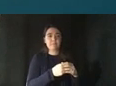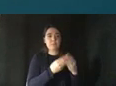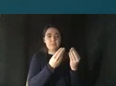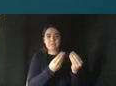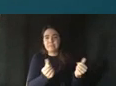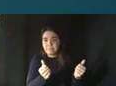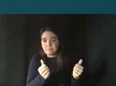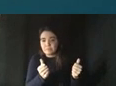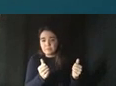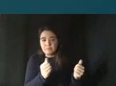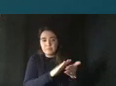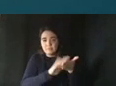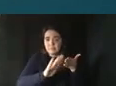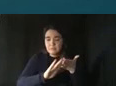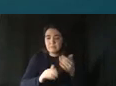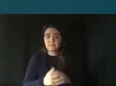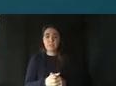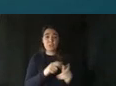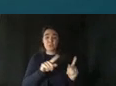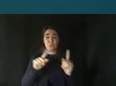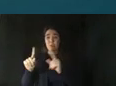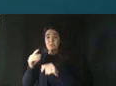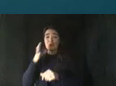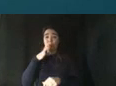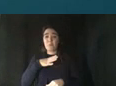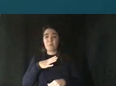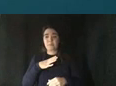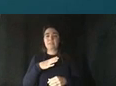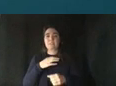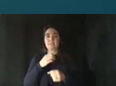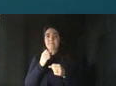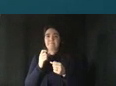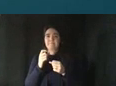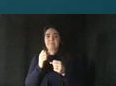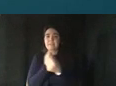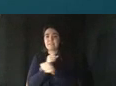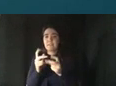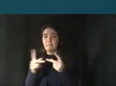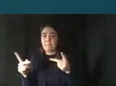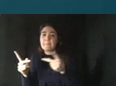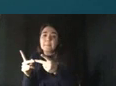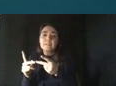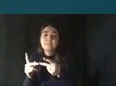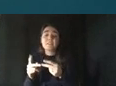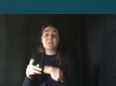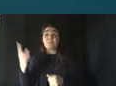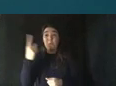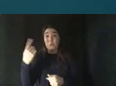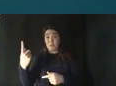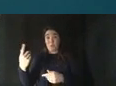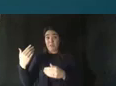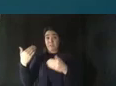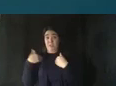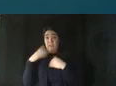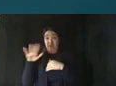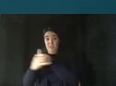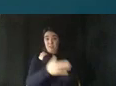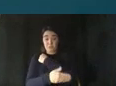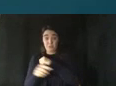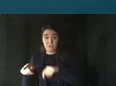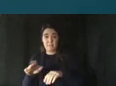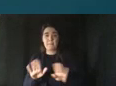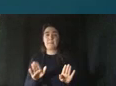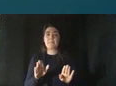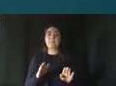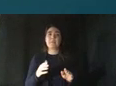the only woman's shelter in Afghanistan at the time. Luckily, there's been more, but not nearly enough as there